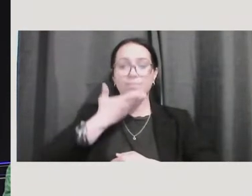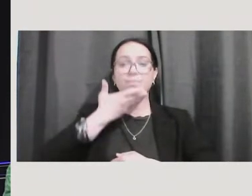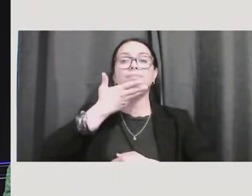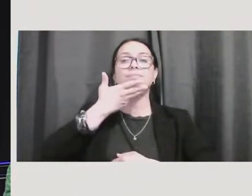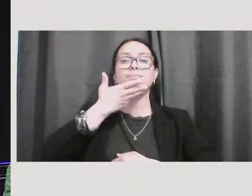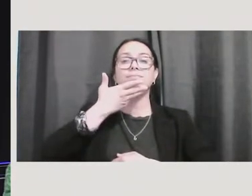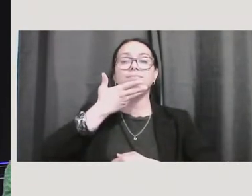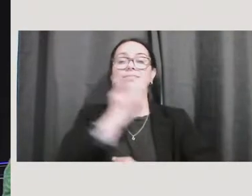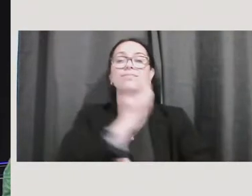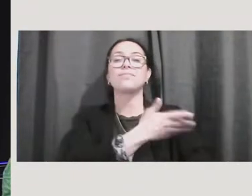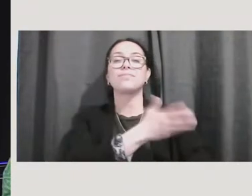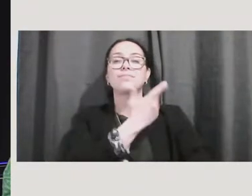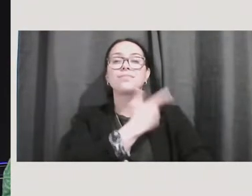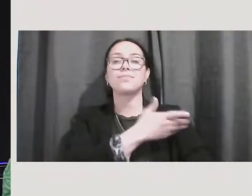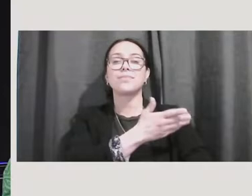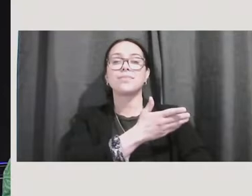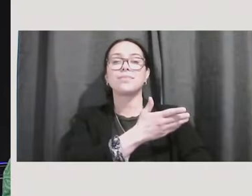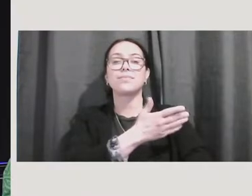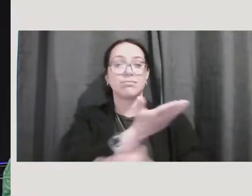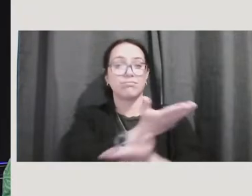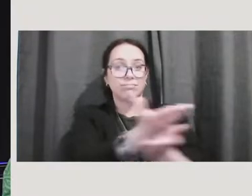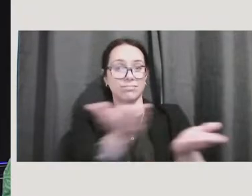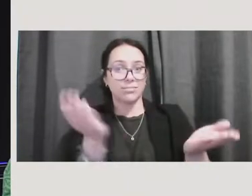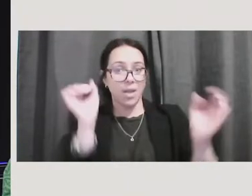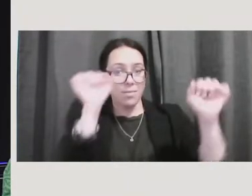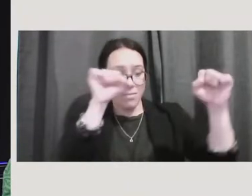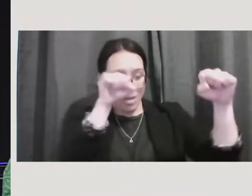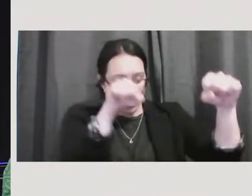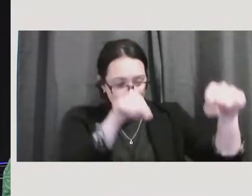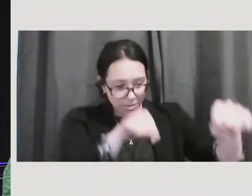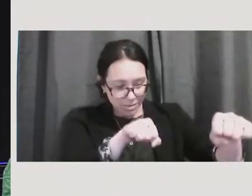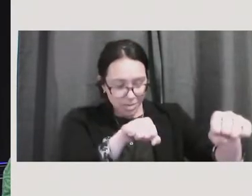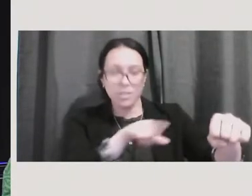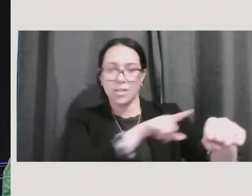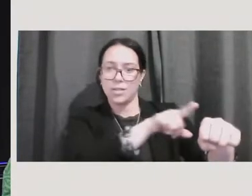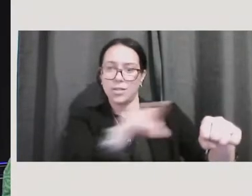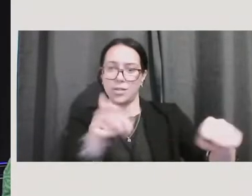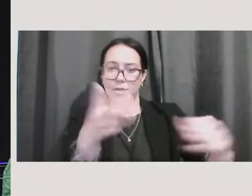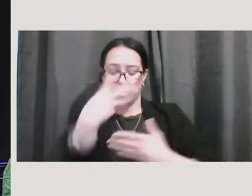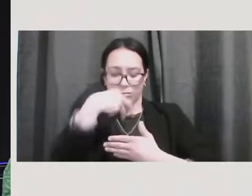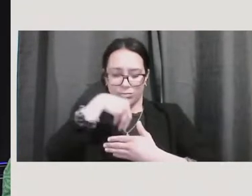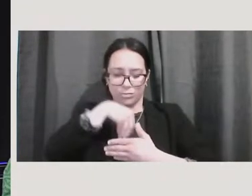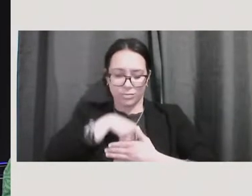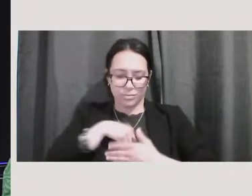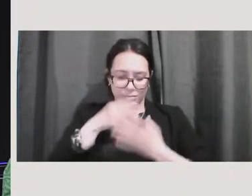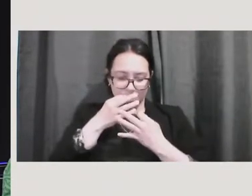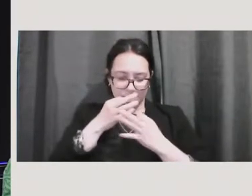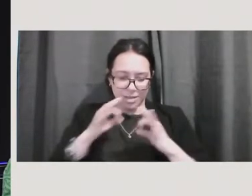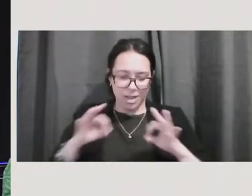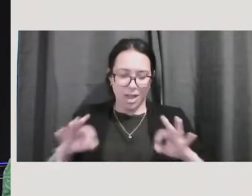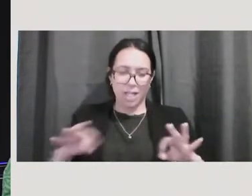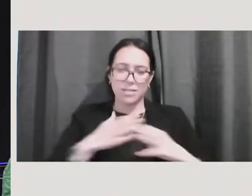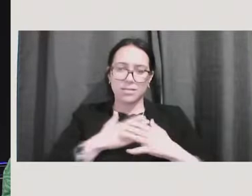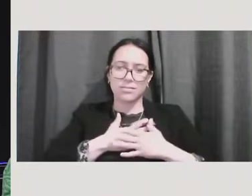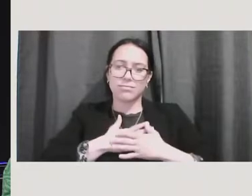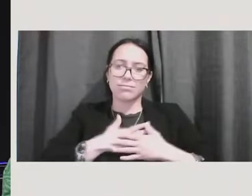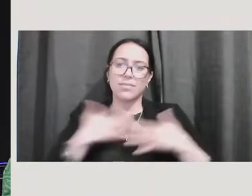you carry the pain of our silences in your spoken word